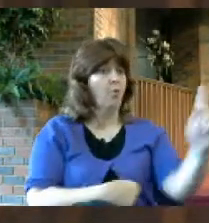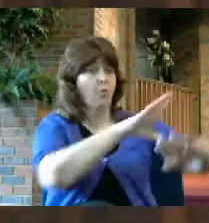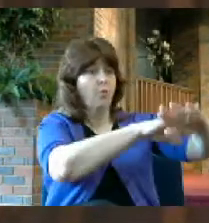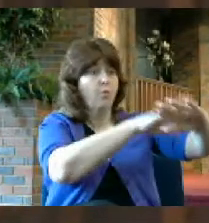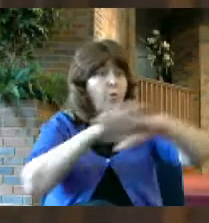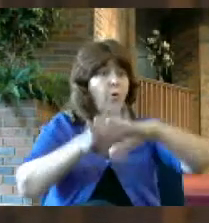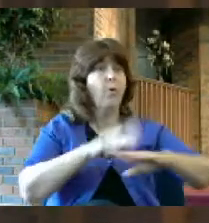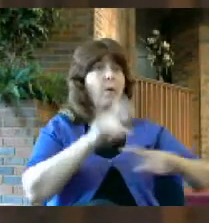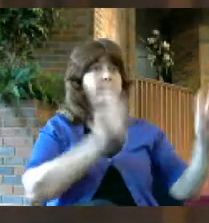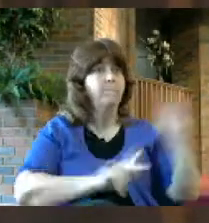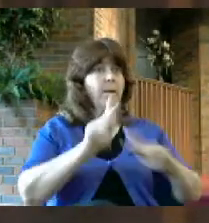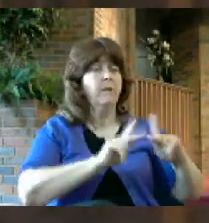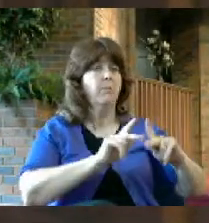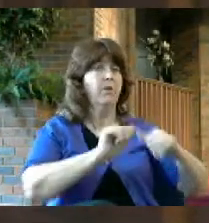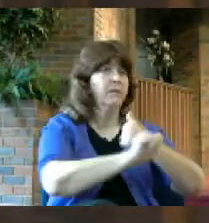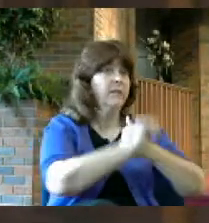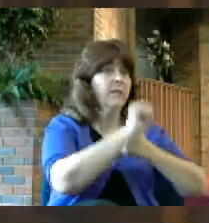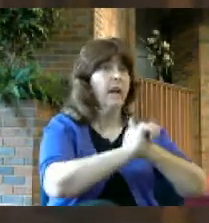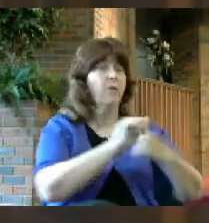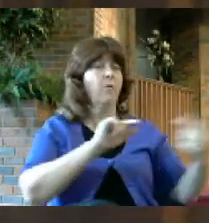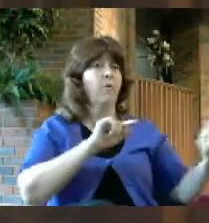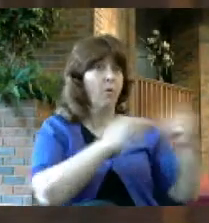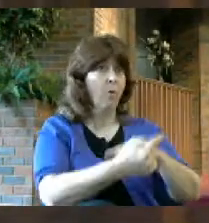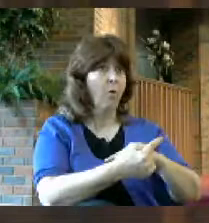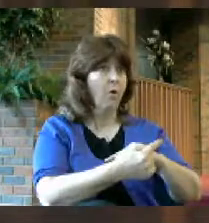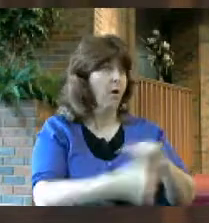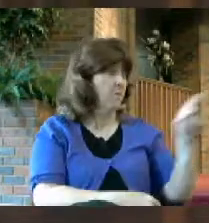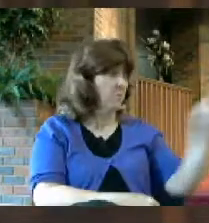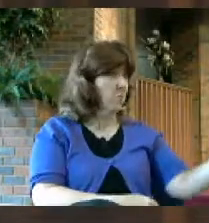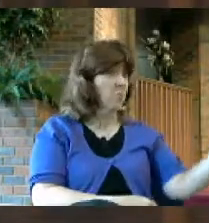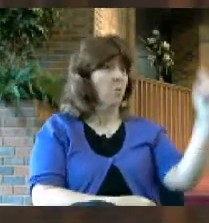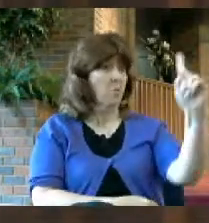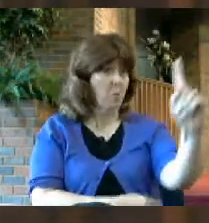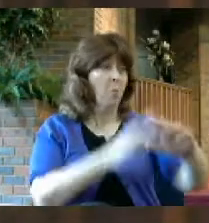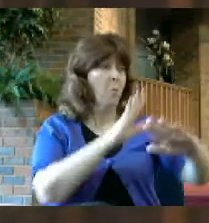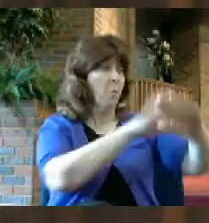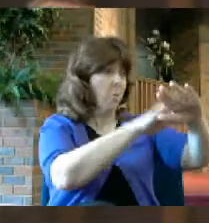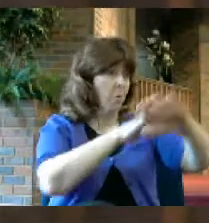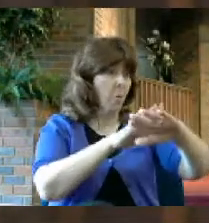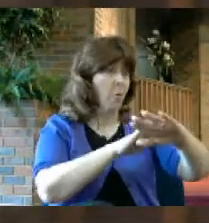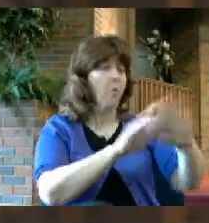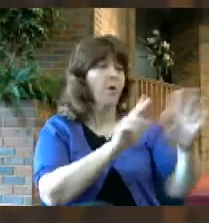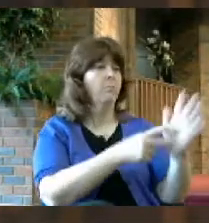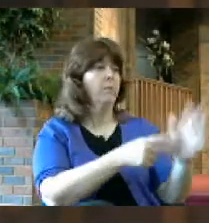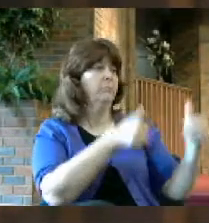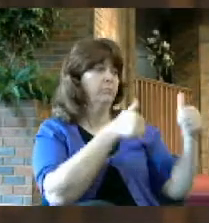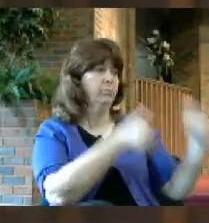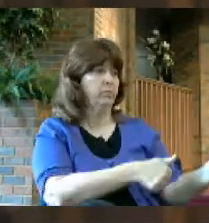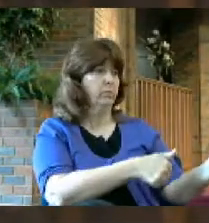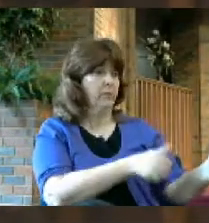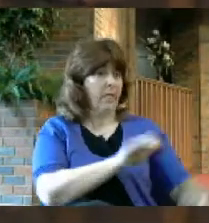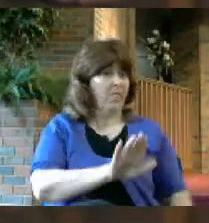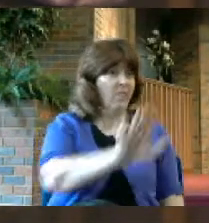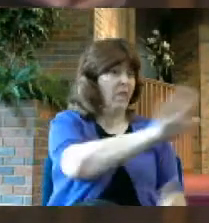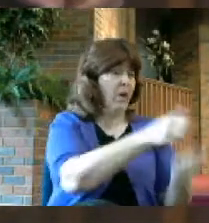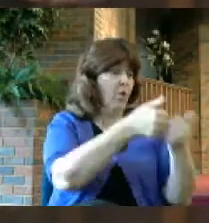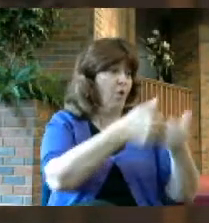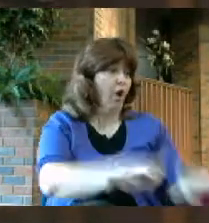if you warn them, then you have done well. And if they are lost, it will be on their own heads because you told